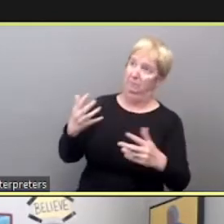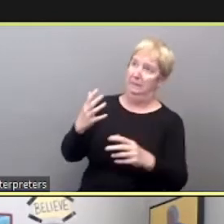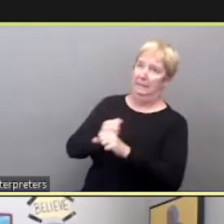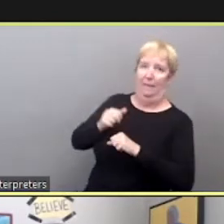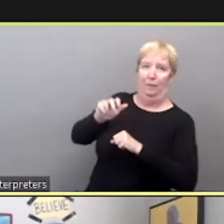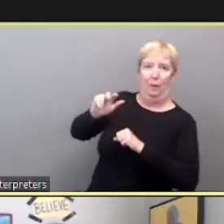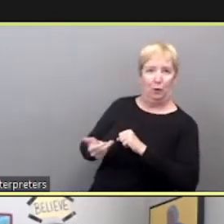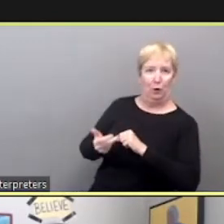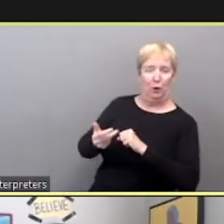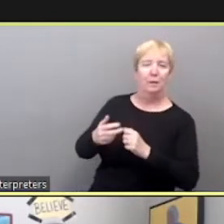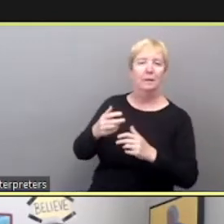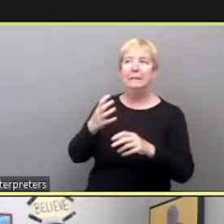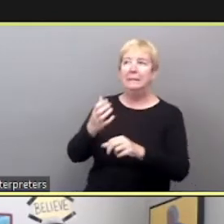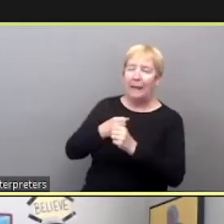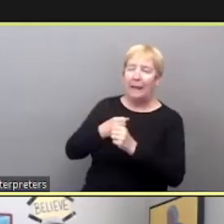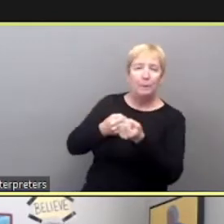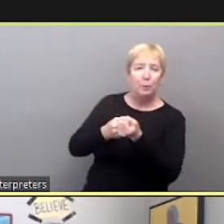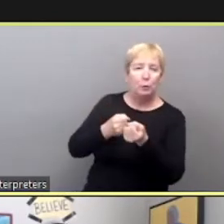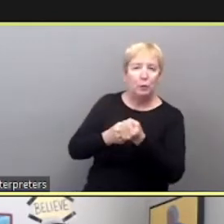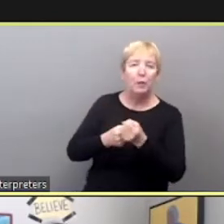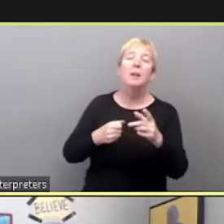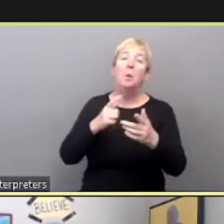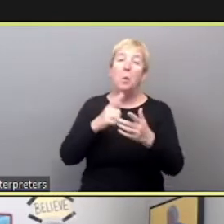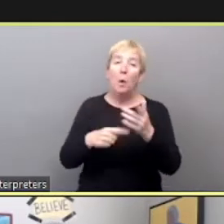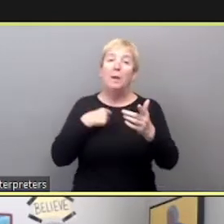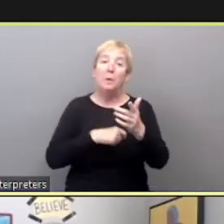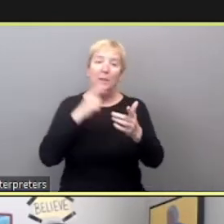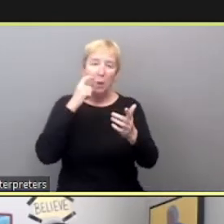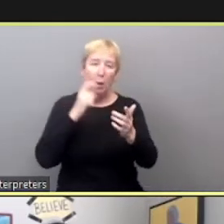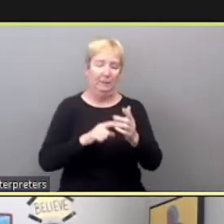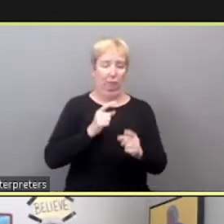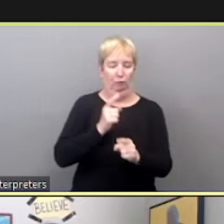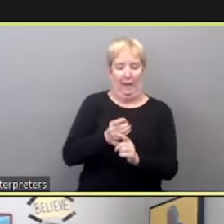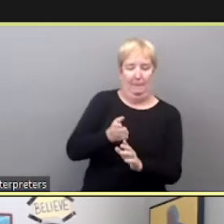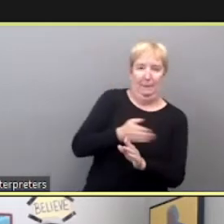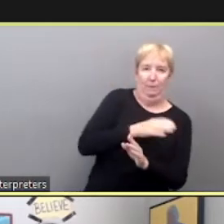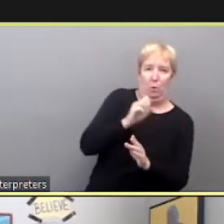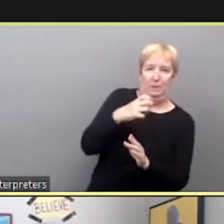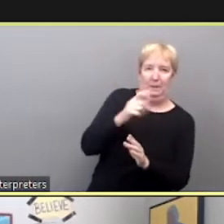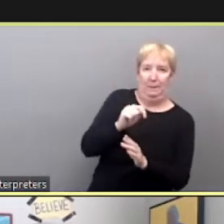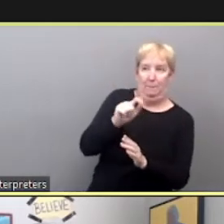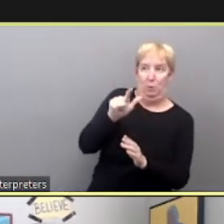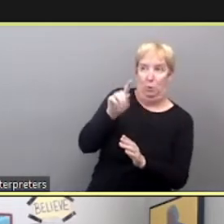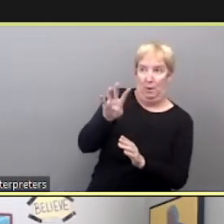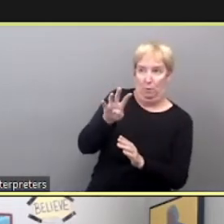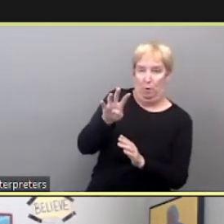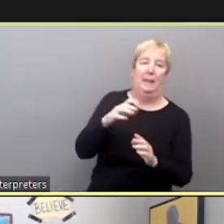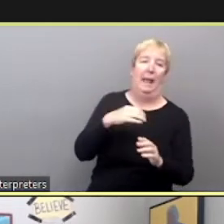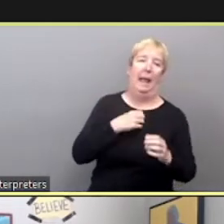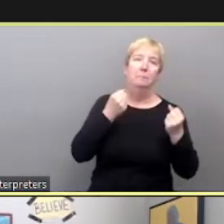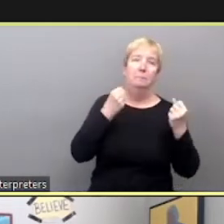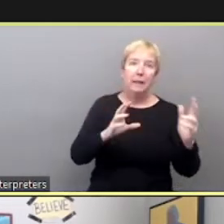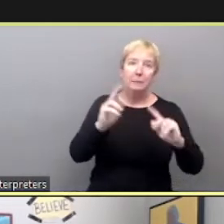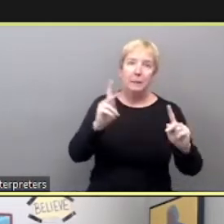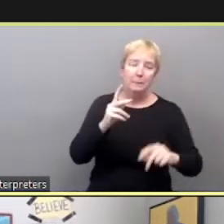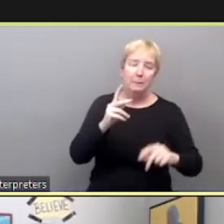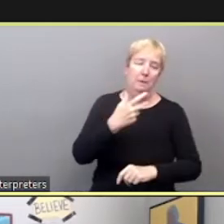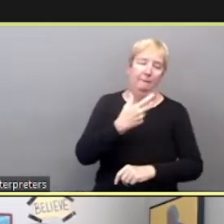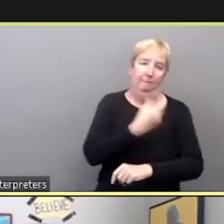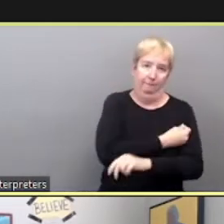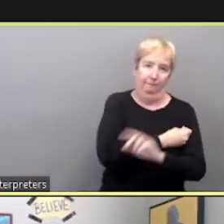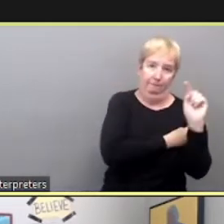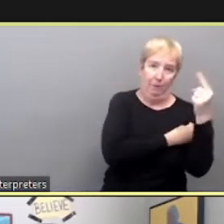booster dose was approved, we had a lot more primary than booster doses. And then the next week, we had a little bit less primary and